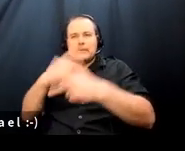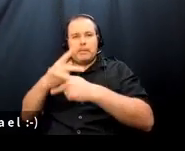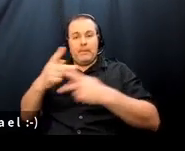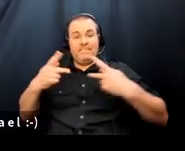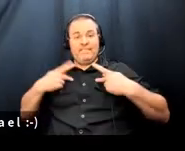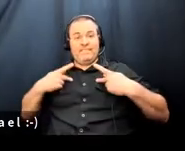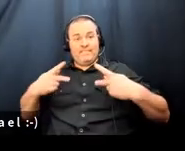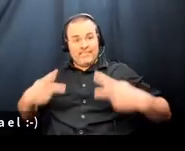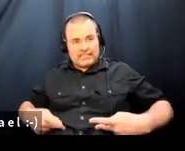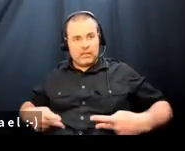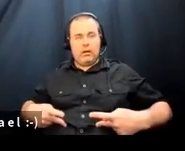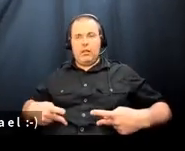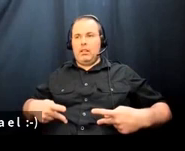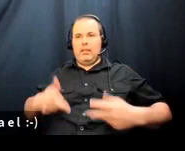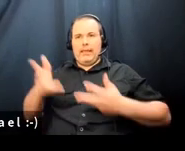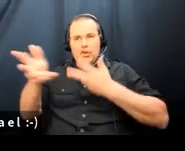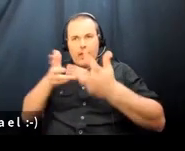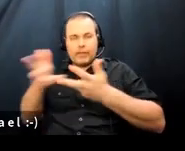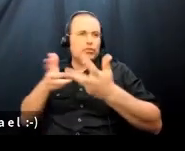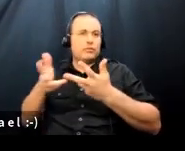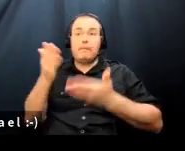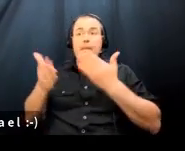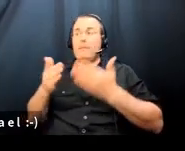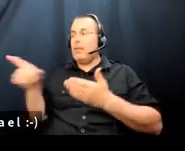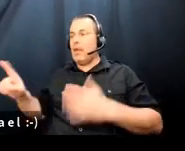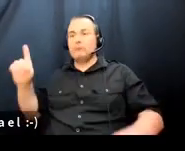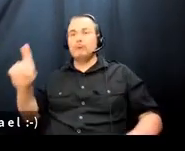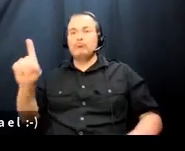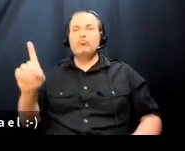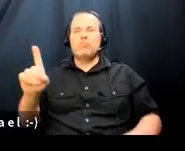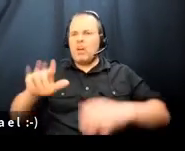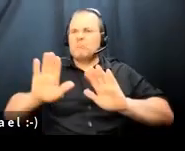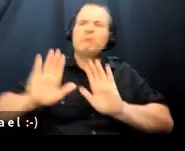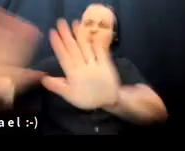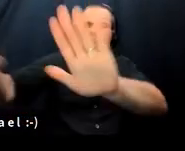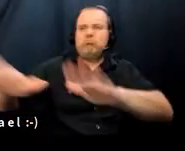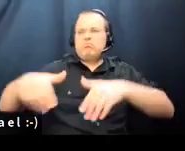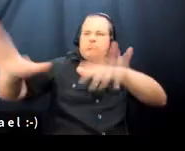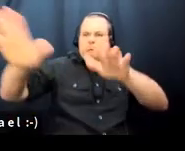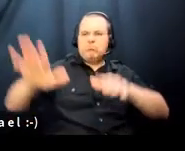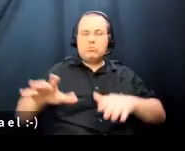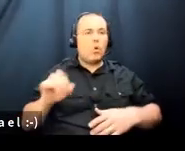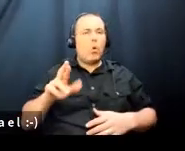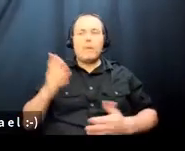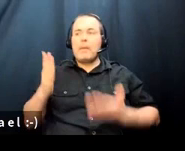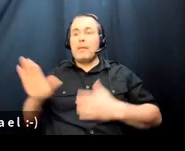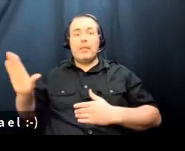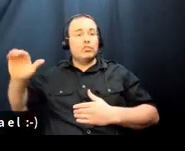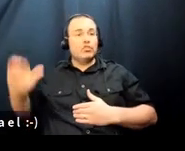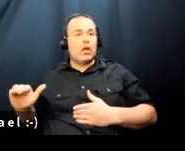So their child goes and pushes a kid away from something, or their child goes up and attempts